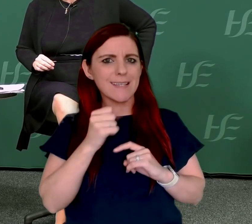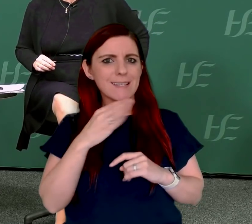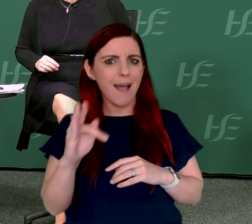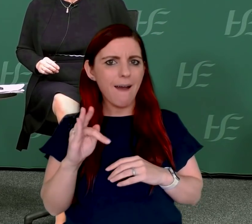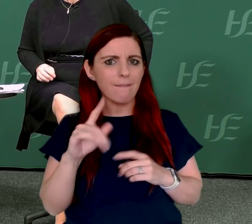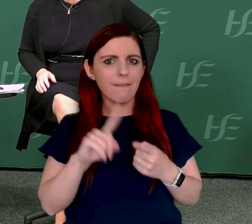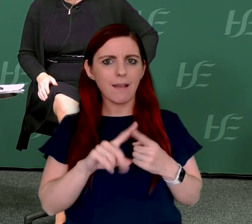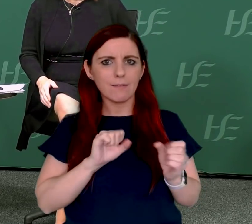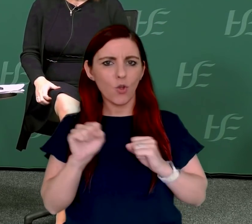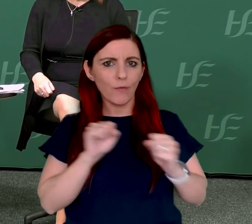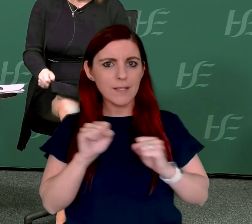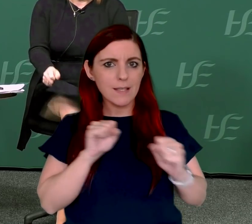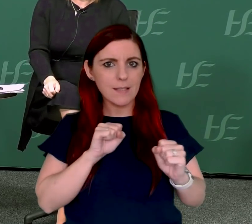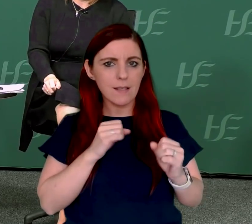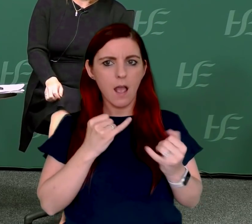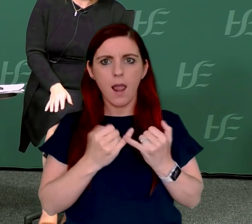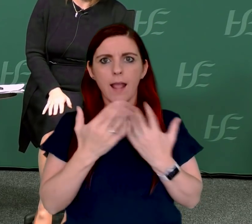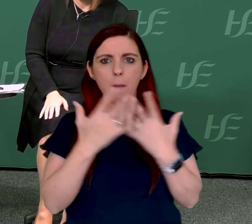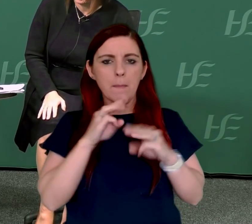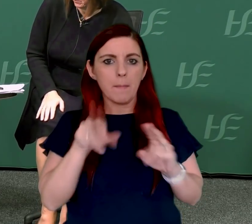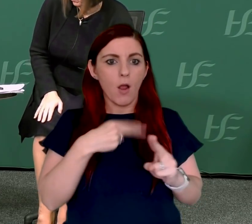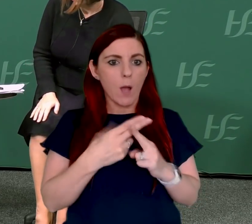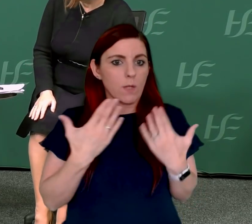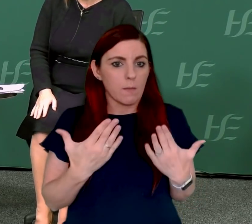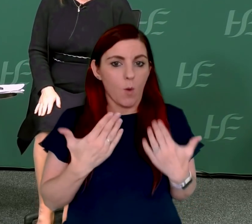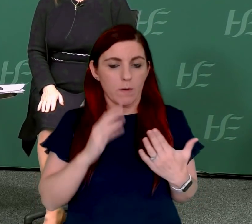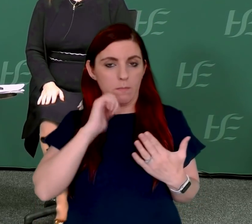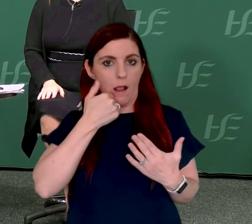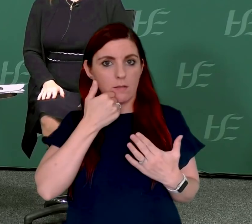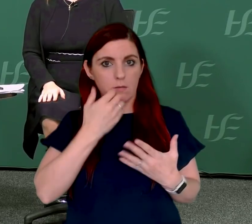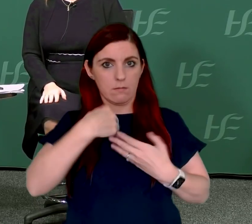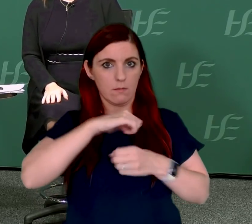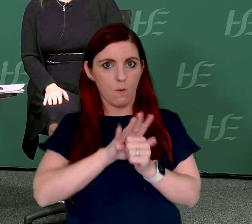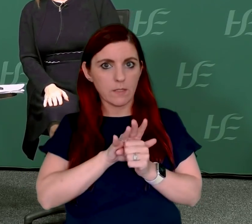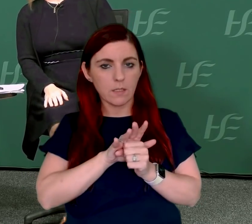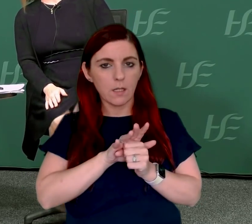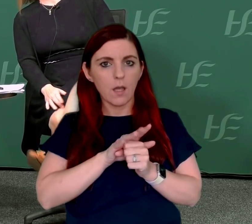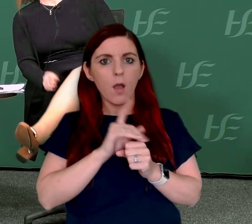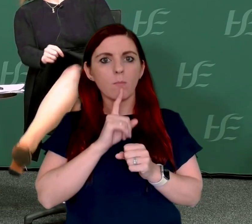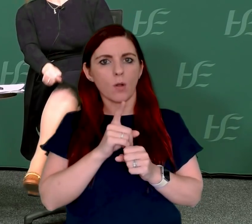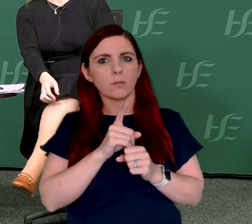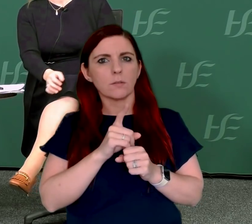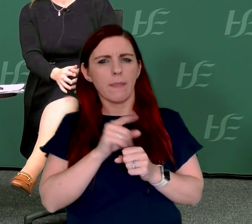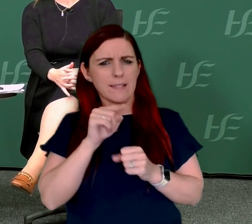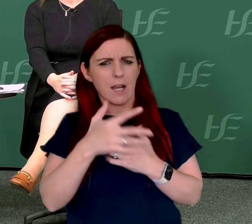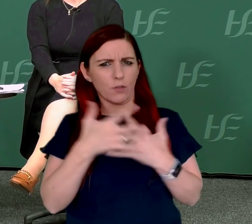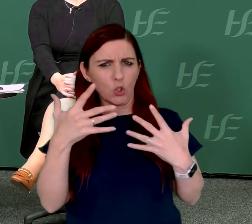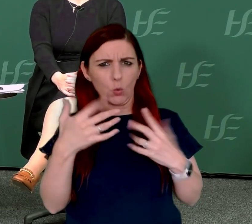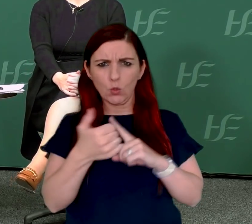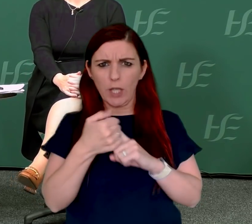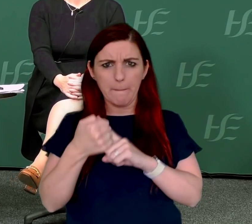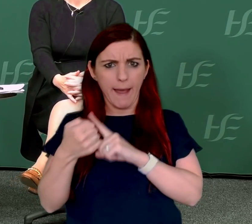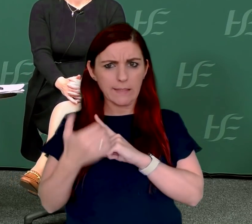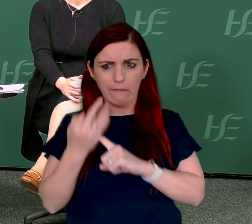staff and services? You might say how many people are out at the moment because of COVID-19, but then this could have, I presume, a